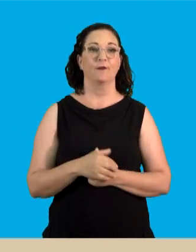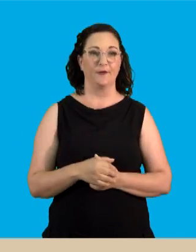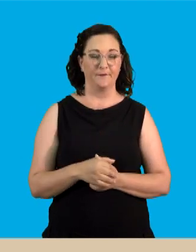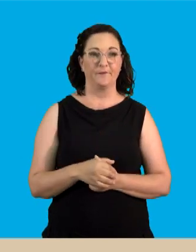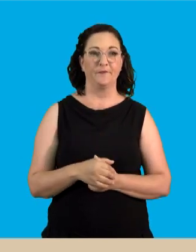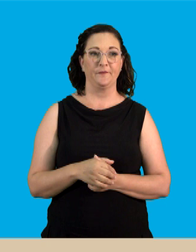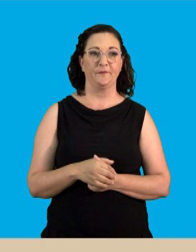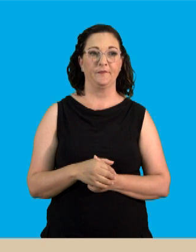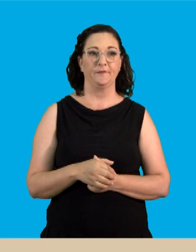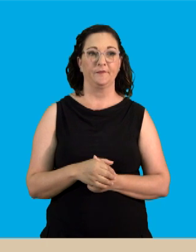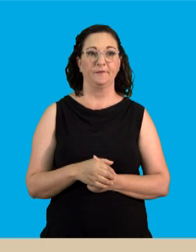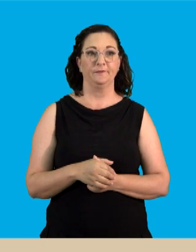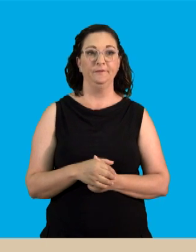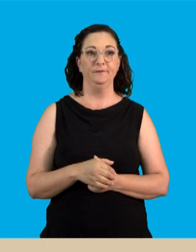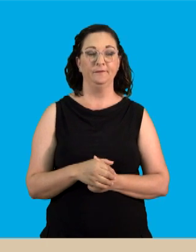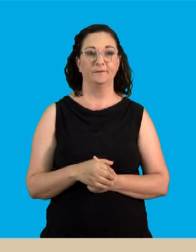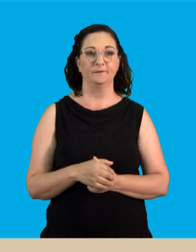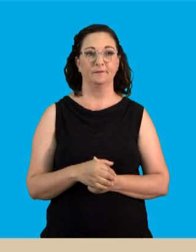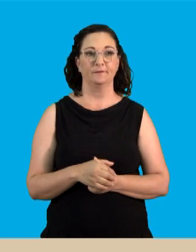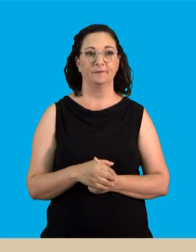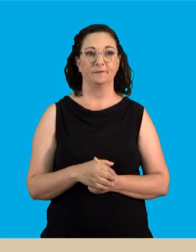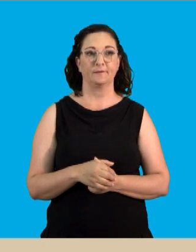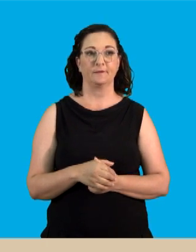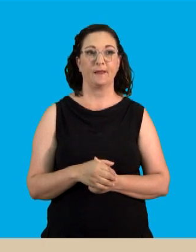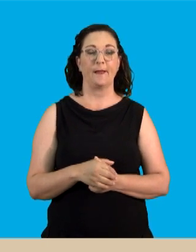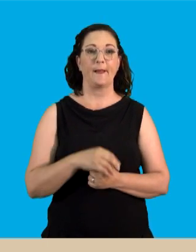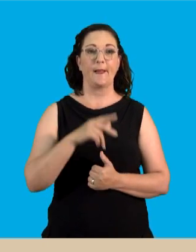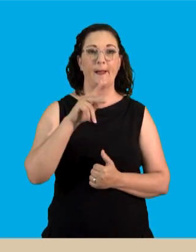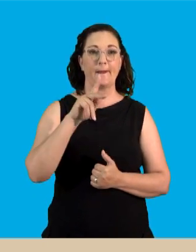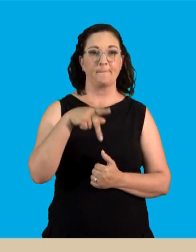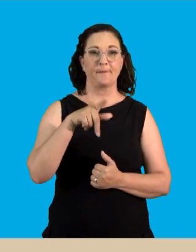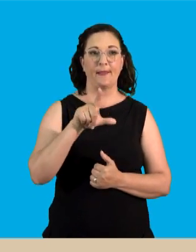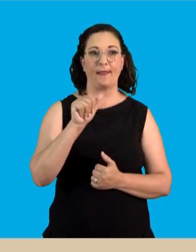orbit around the sun. So we will write that down. Sorry about that. We have